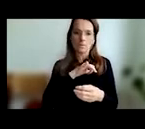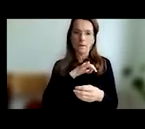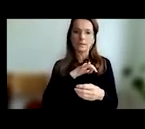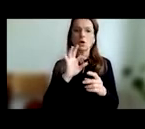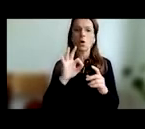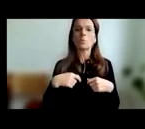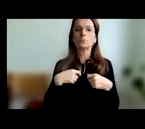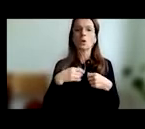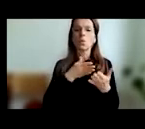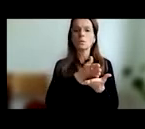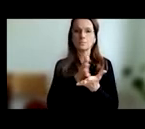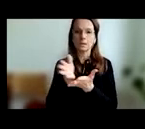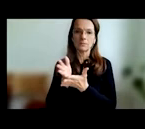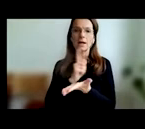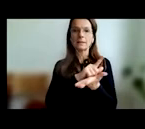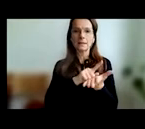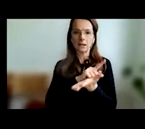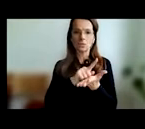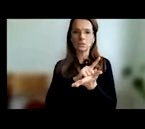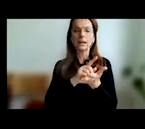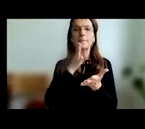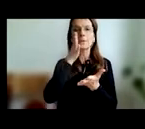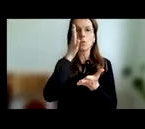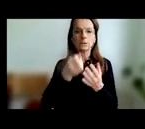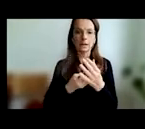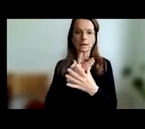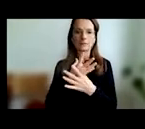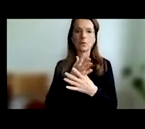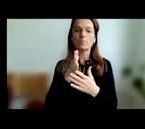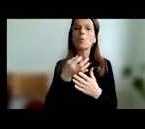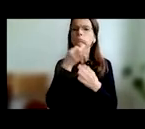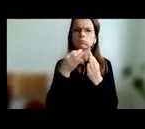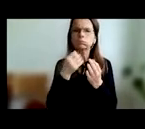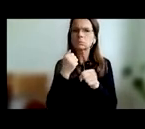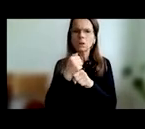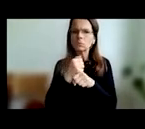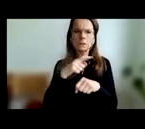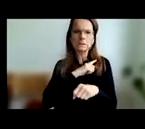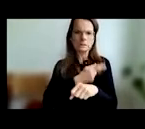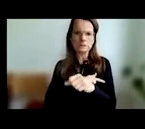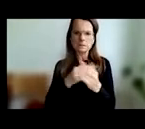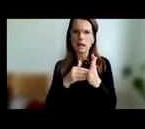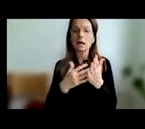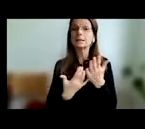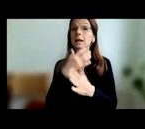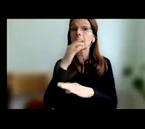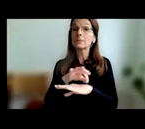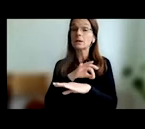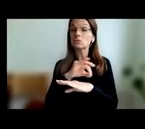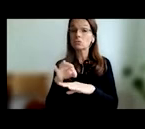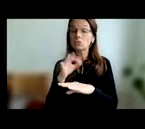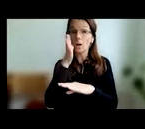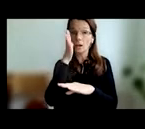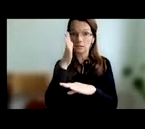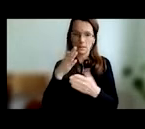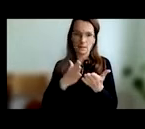in prefodi expensive, alla svoia o then provide persimonia, ovvero un information uscivi, on the sapotrede una orientations of certovani current and future carriera development of nel labor demand for nargrani